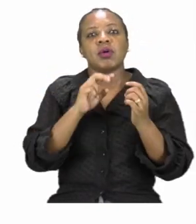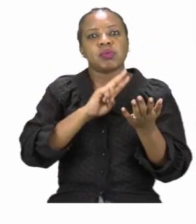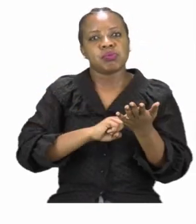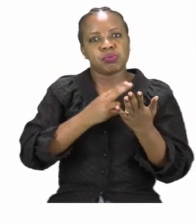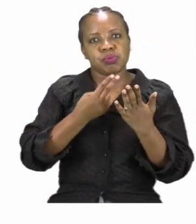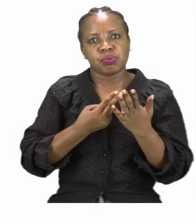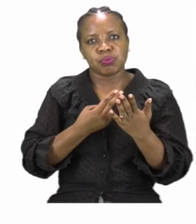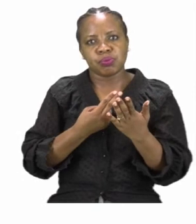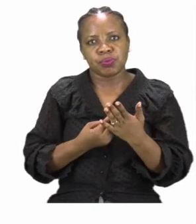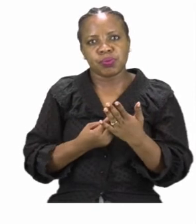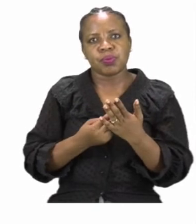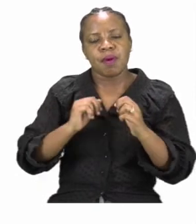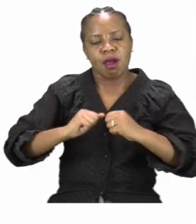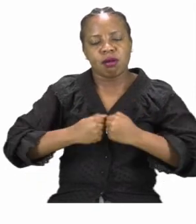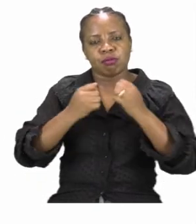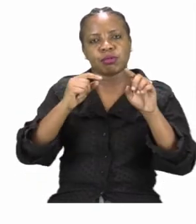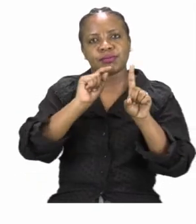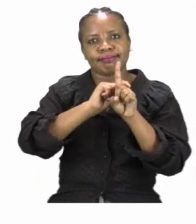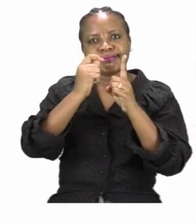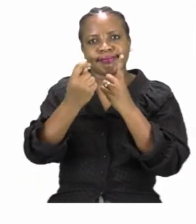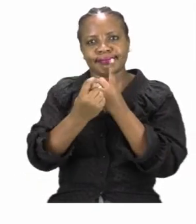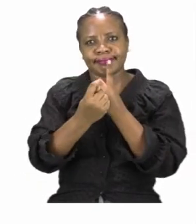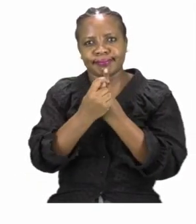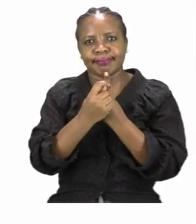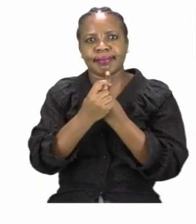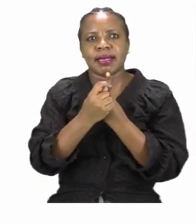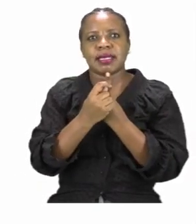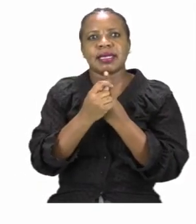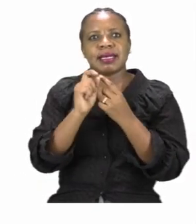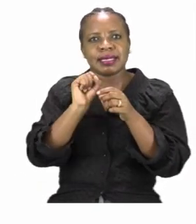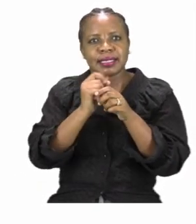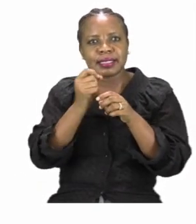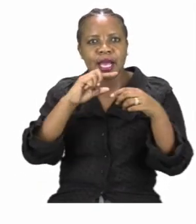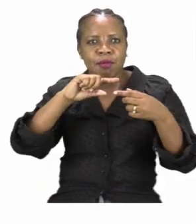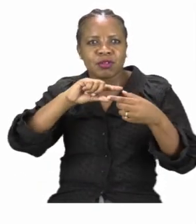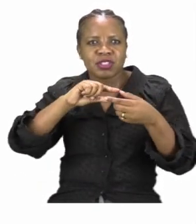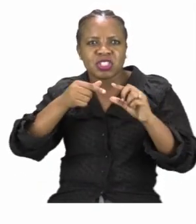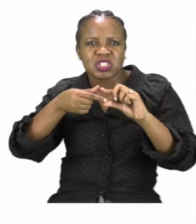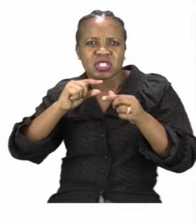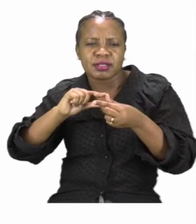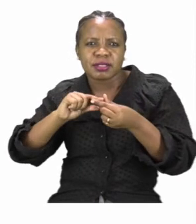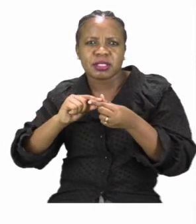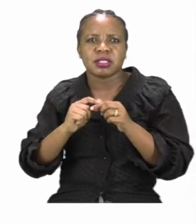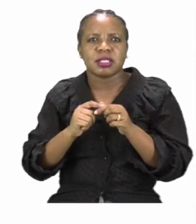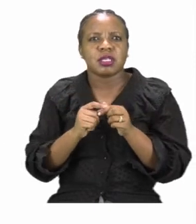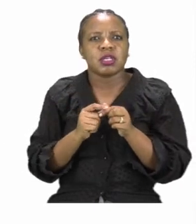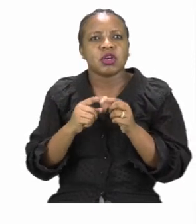our natural resources. The motto,